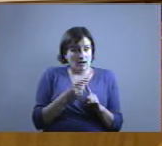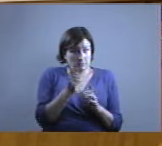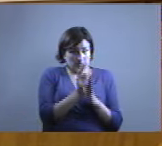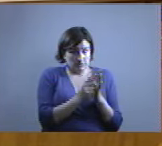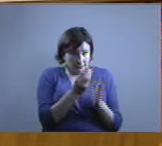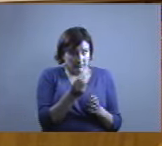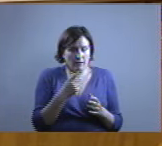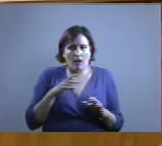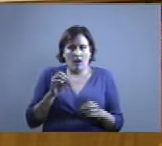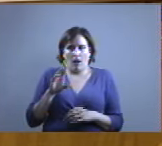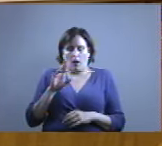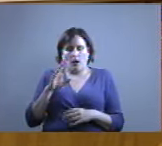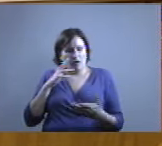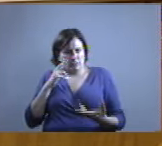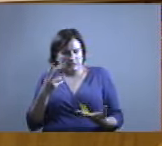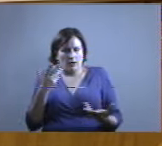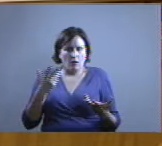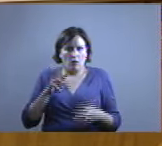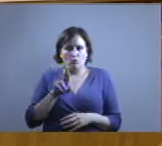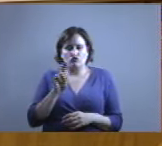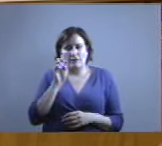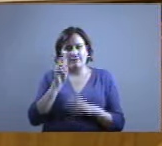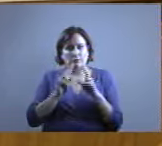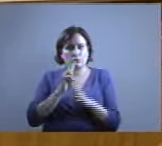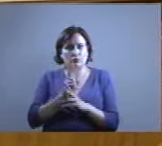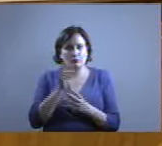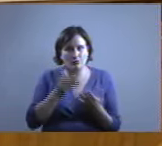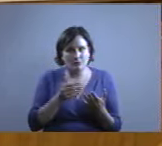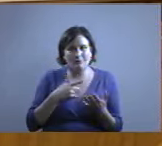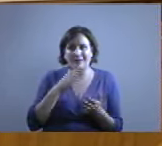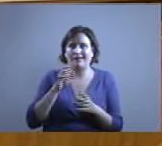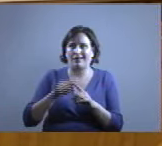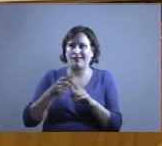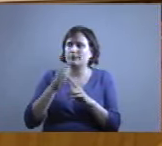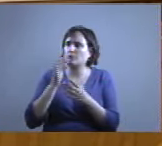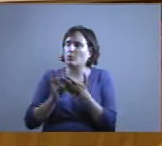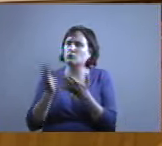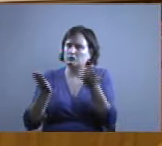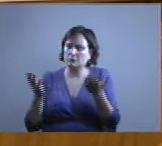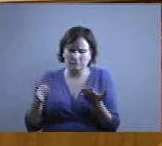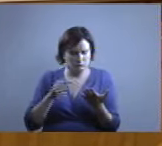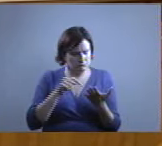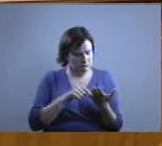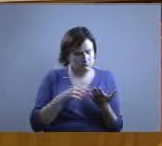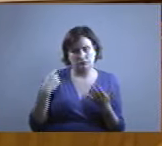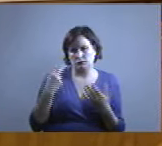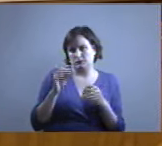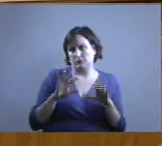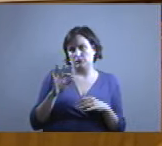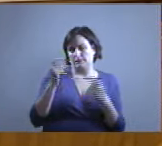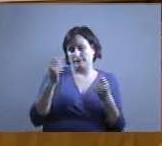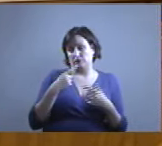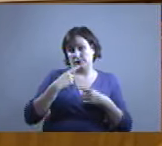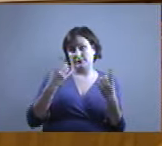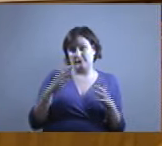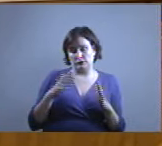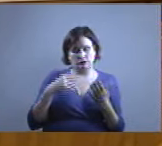tax legislative changes arising from tax proposals as announced during the 2013 budget